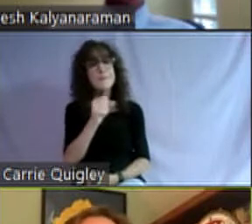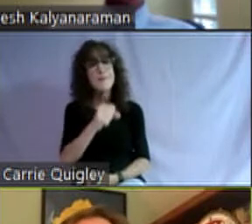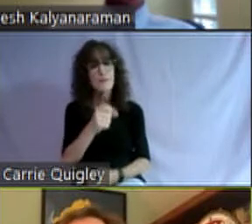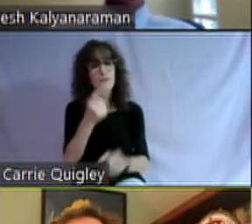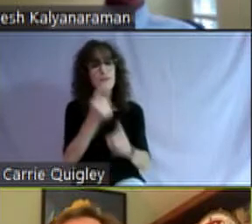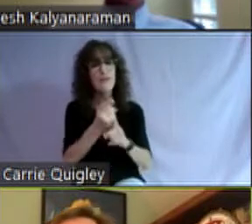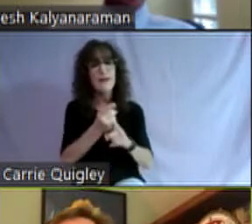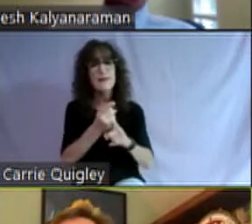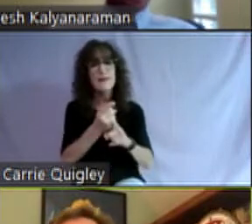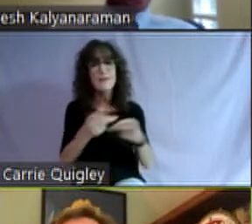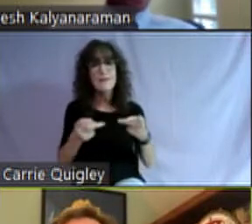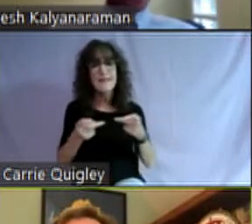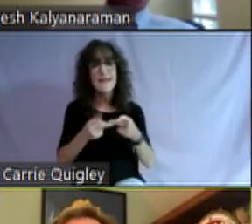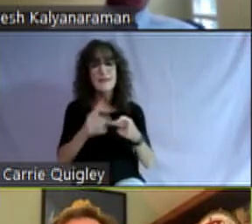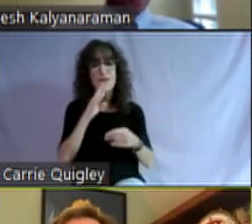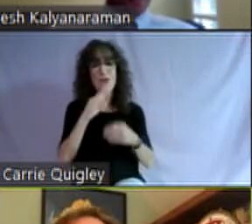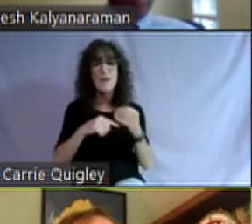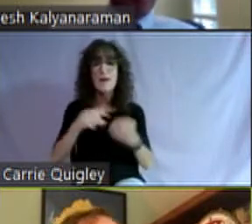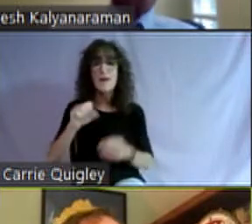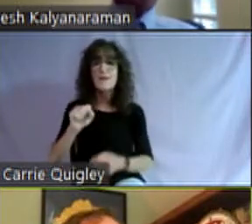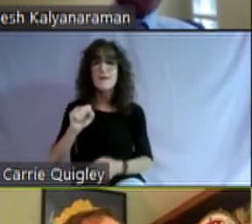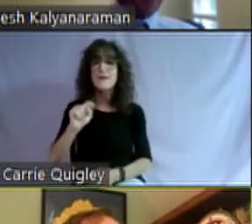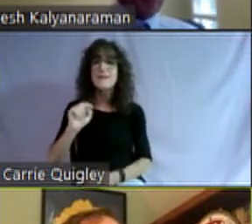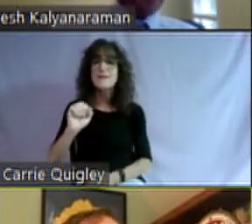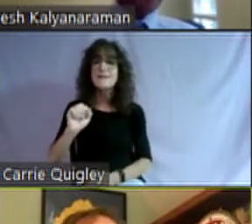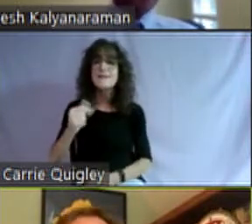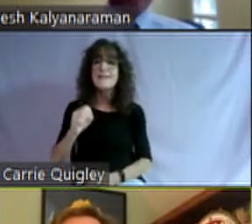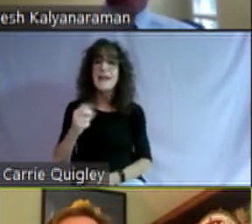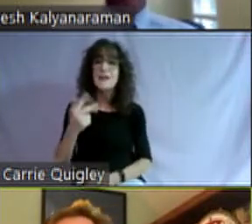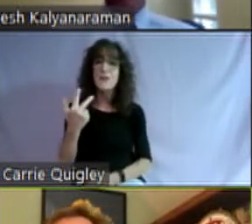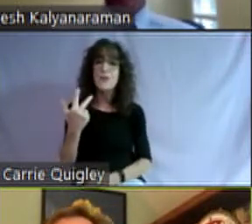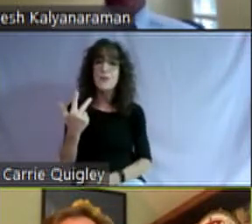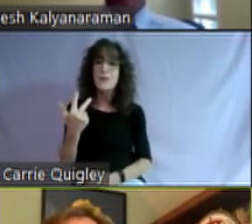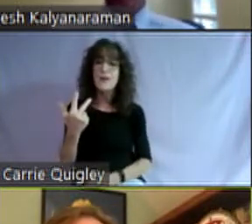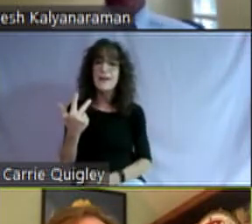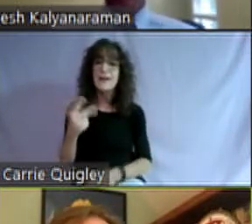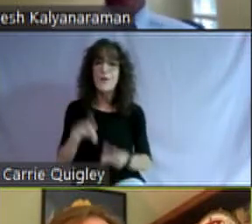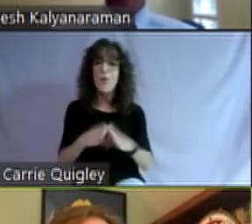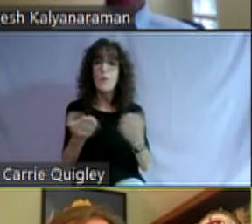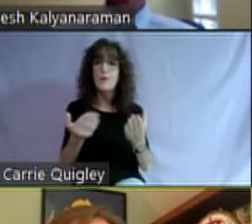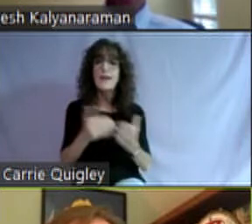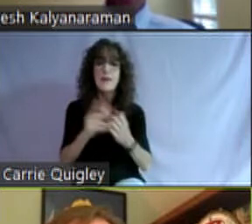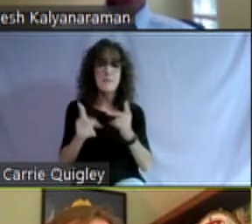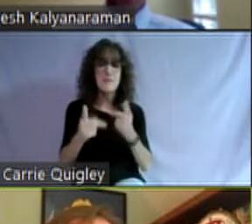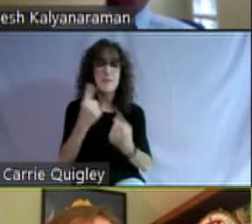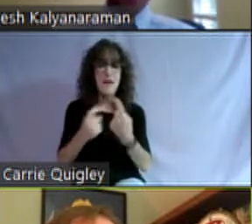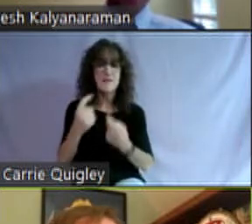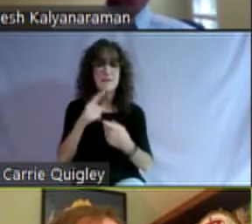spot talking about the stage 3 reopening, and we do have questions on that.